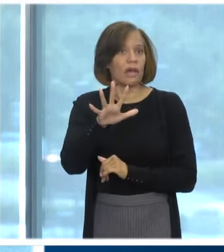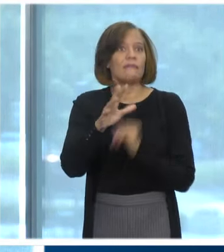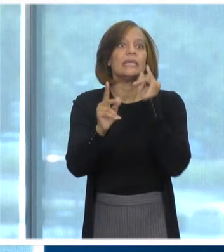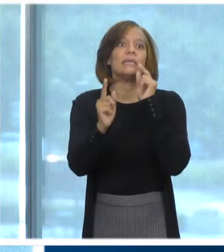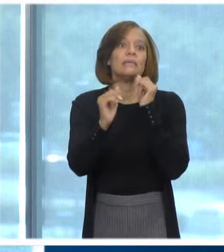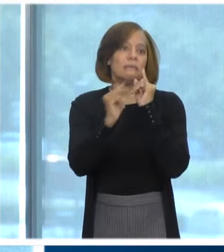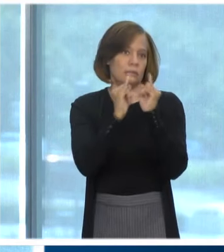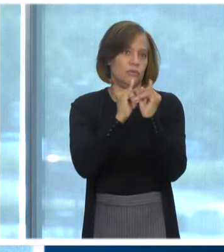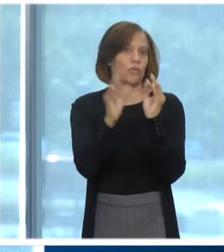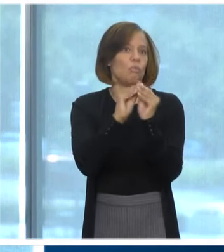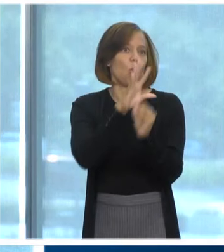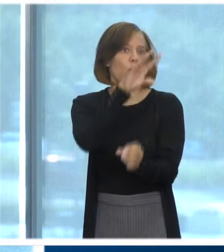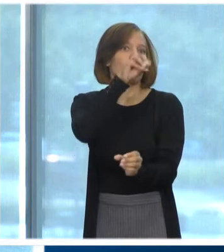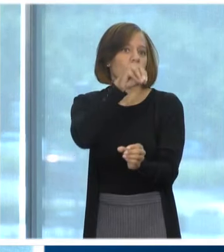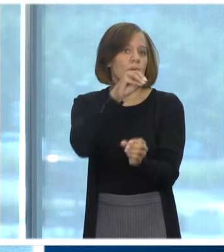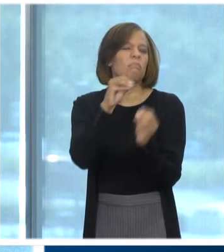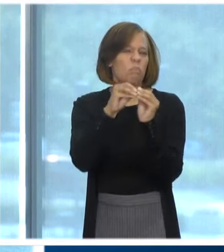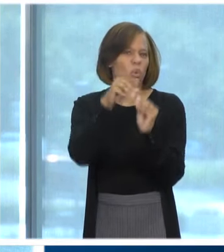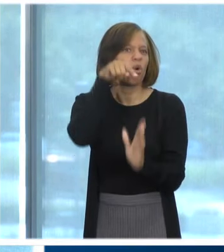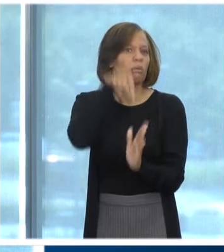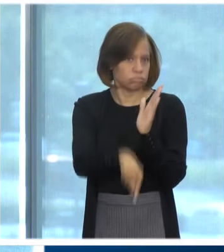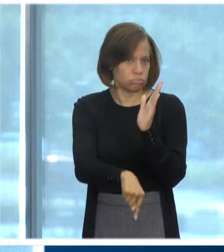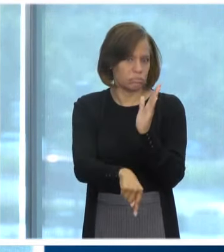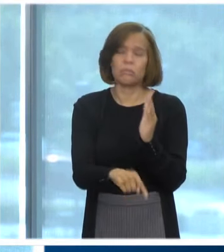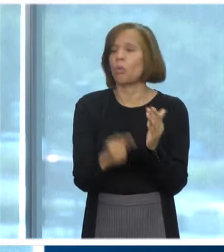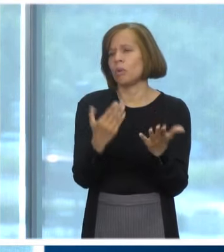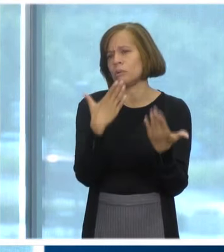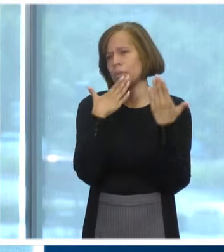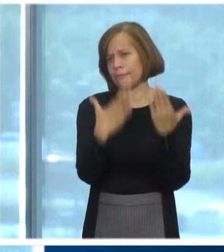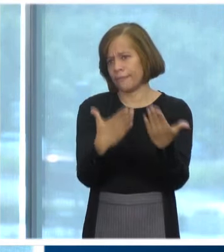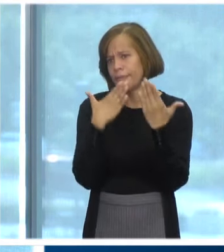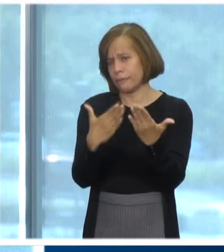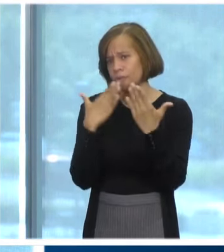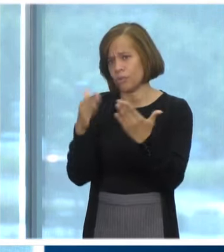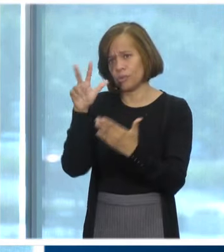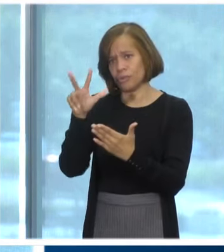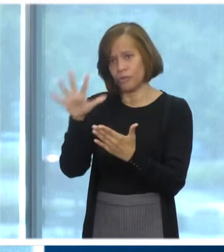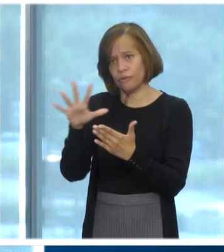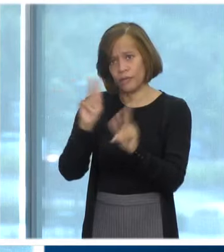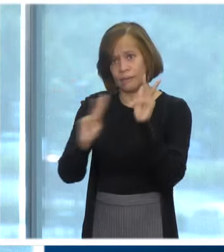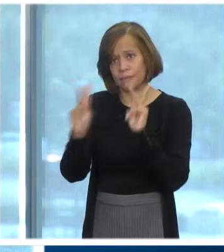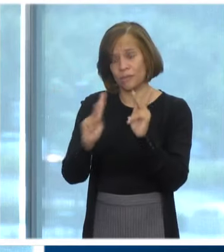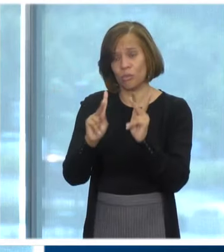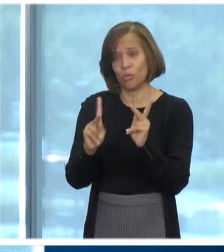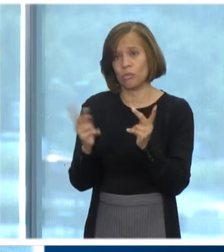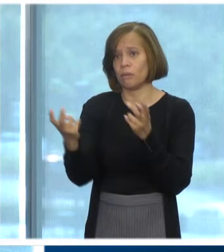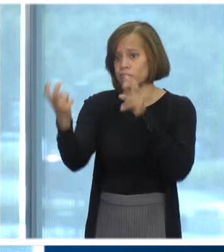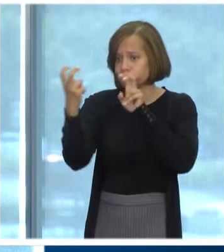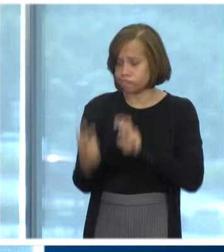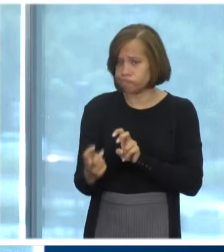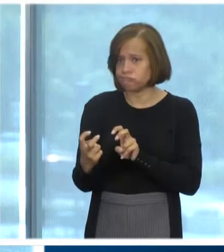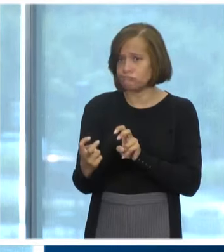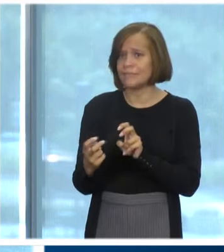they had originally submitted. We would like to extend our thanks to those citizens for being willing to spend time with us, to explain to us what for